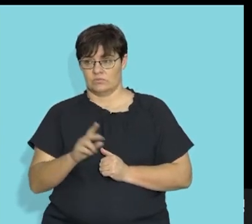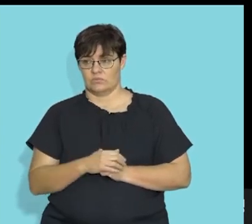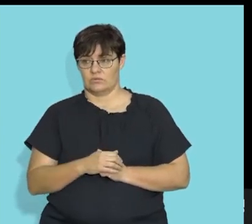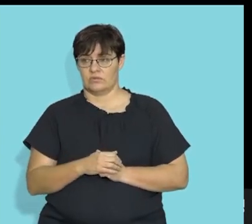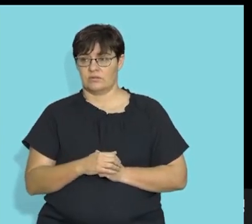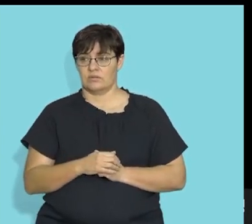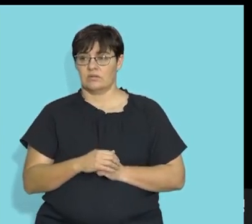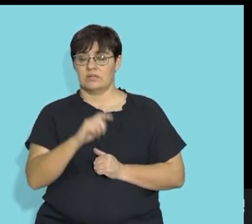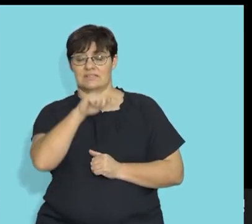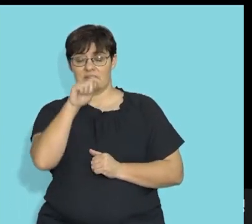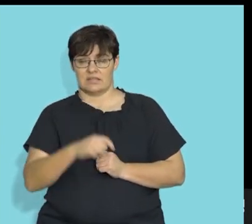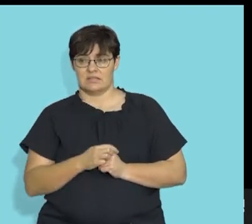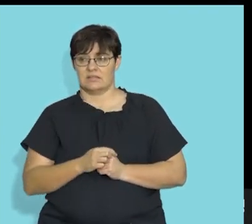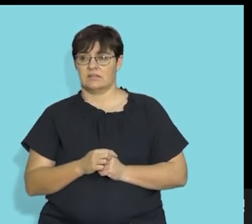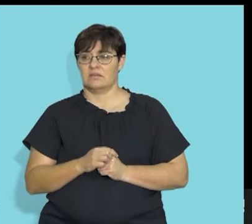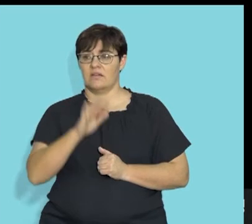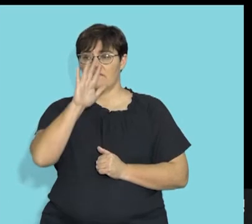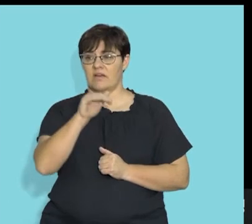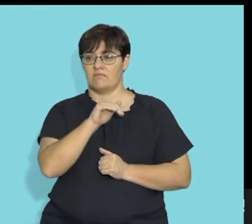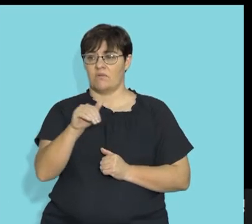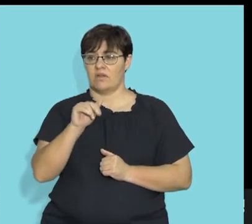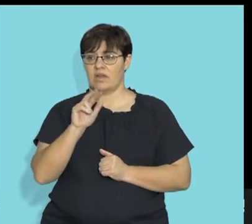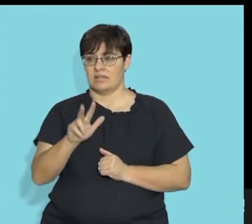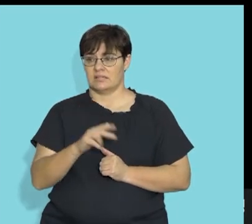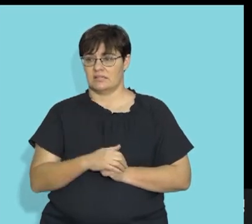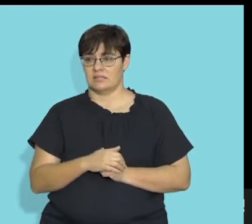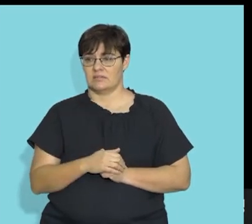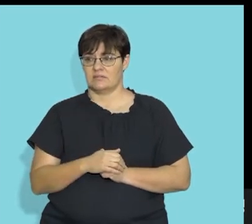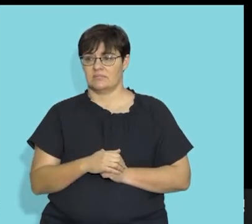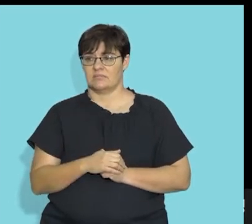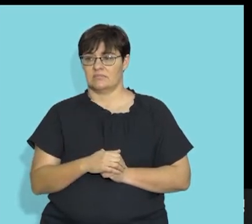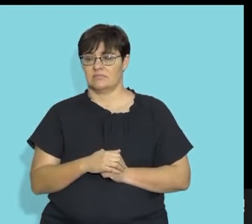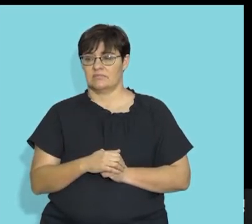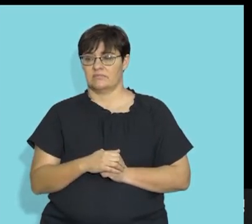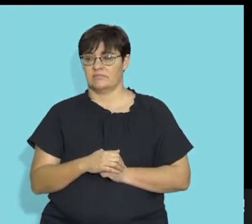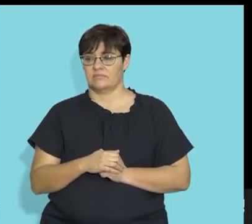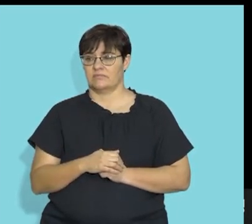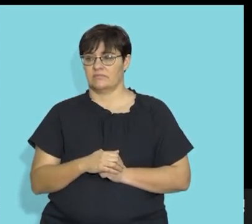8192 divided by 5 over 8